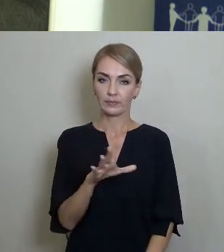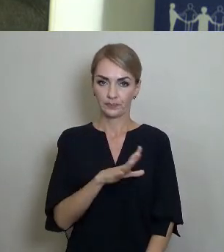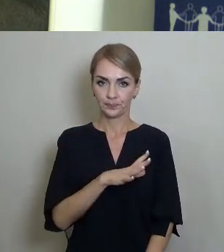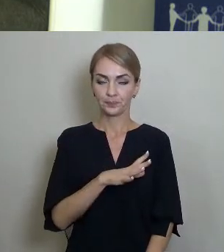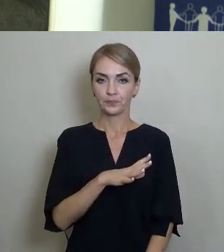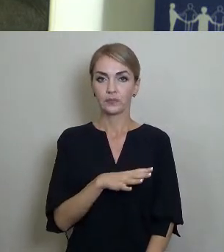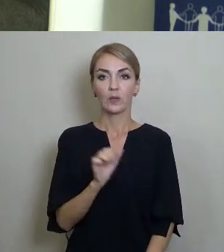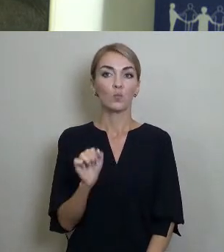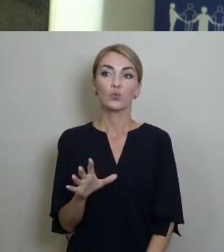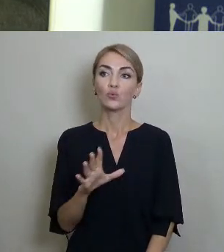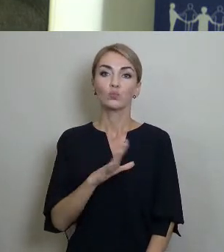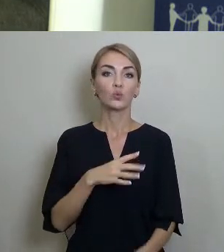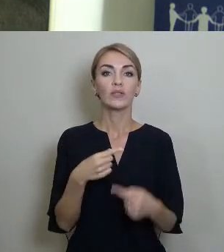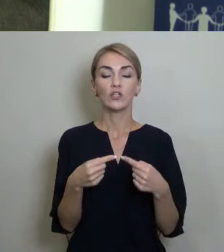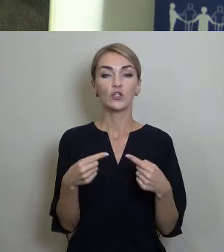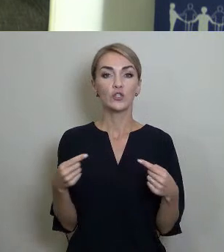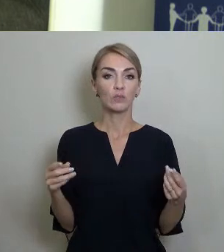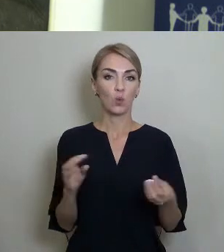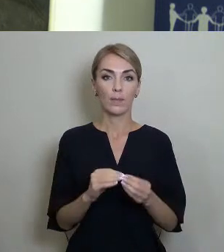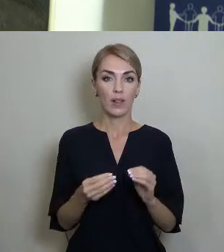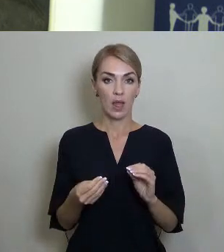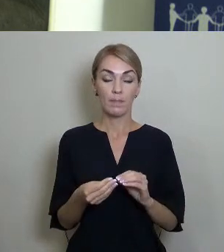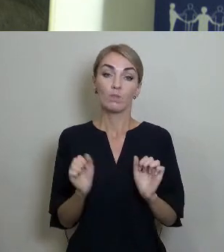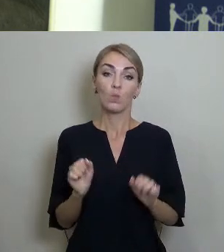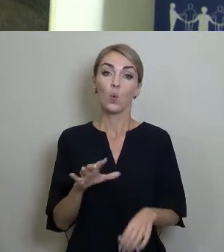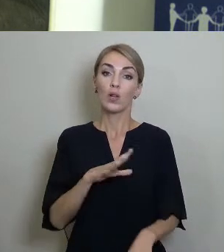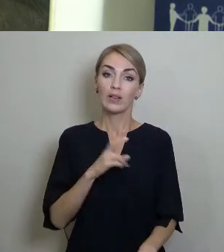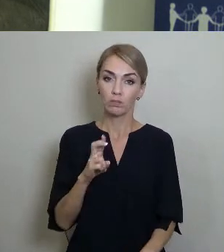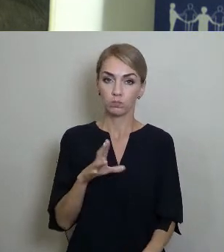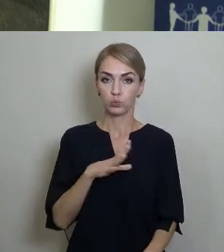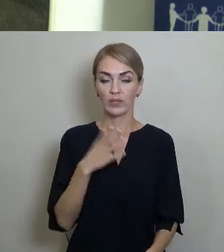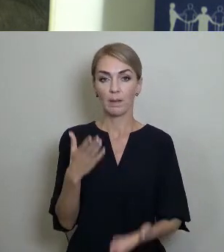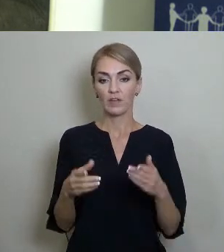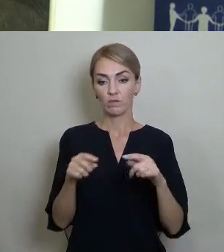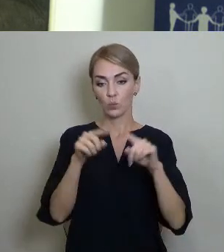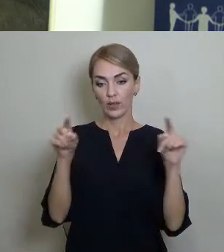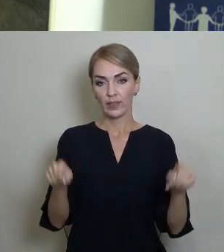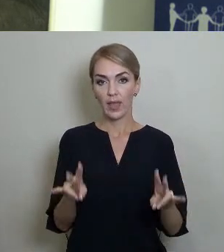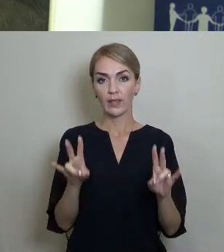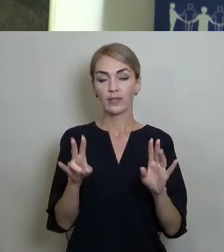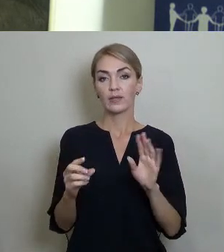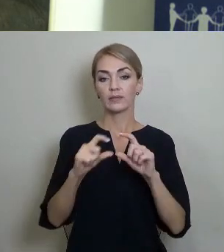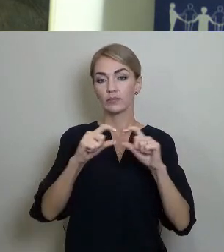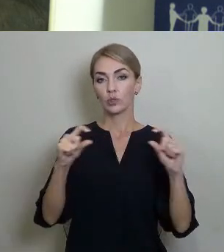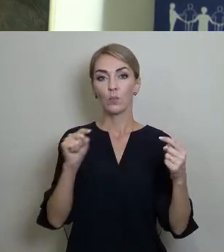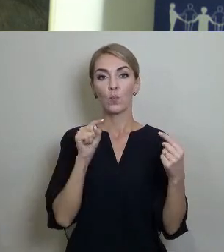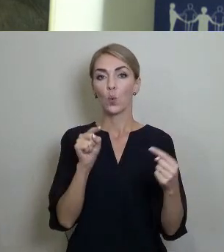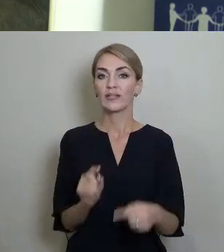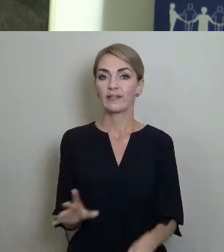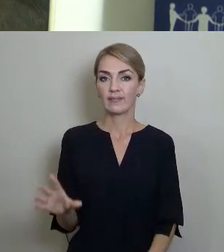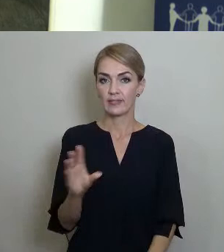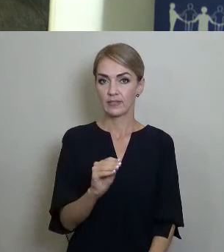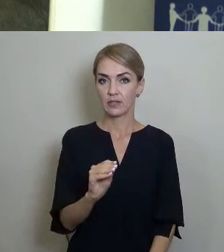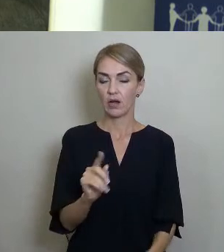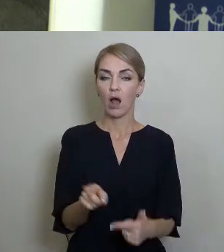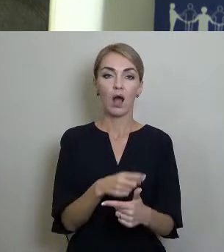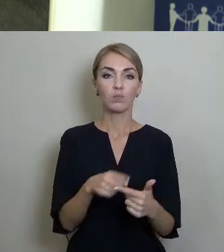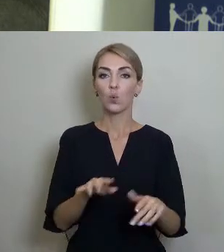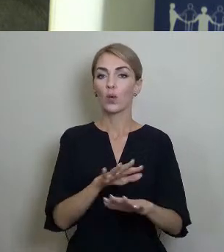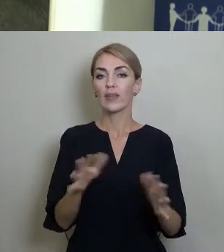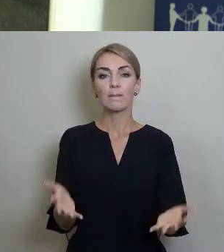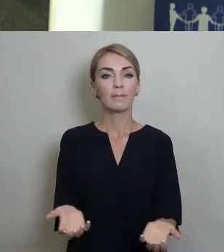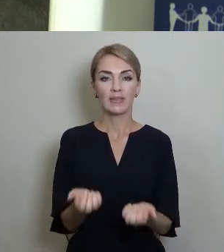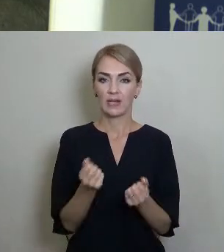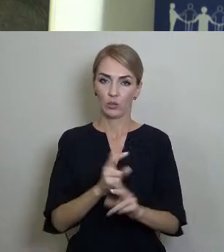the error or mistake from here. There could be other issues and problems, and they could have emerged if there would